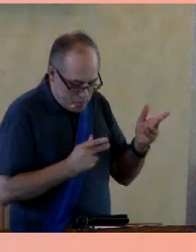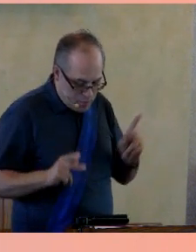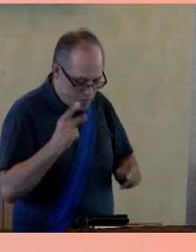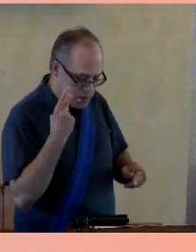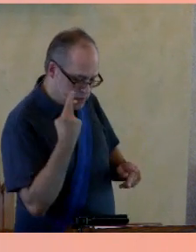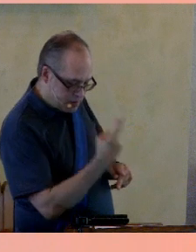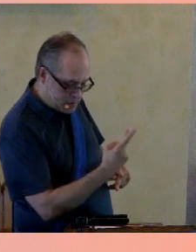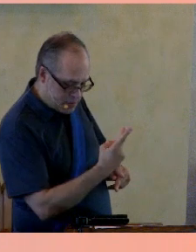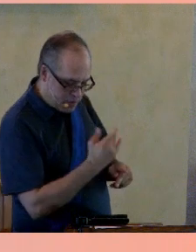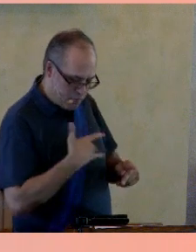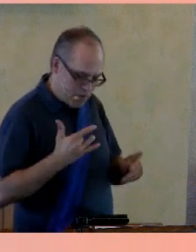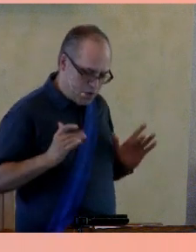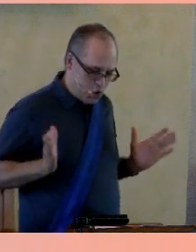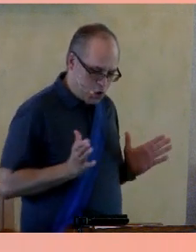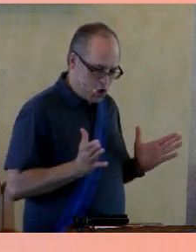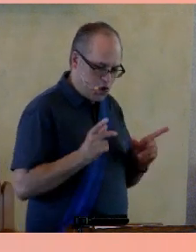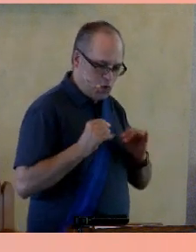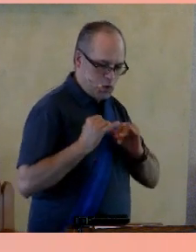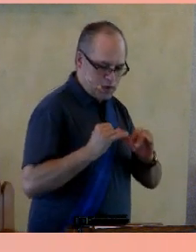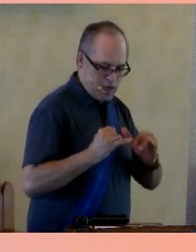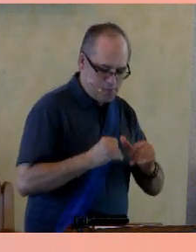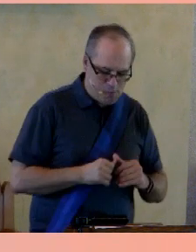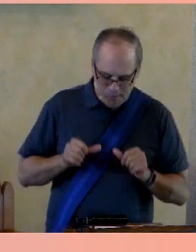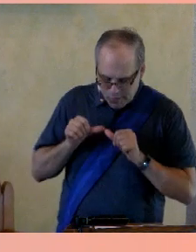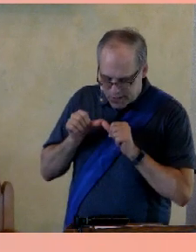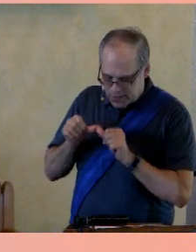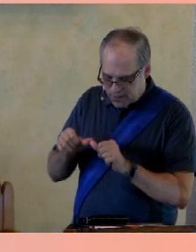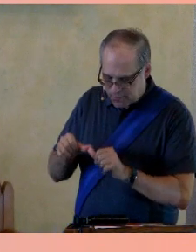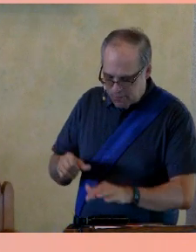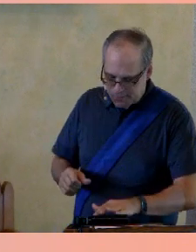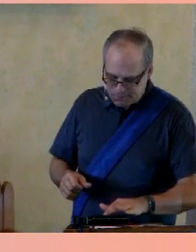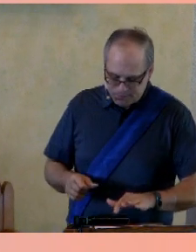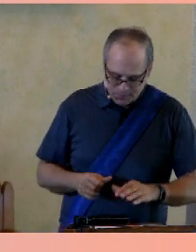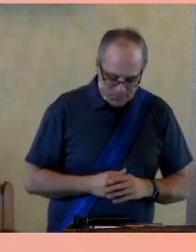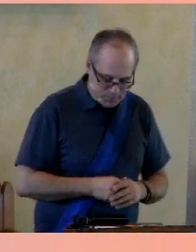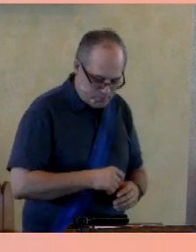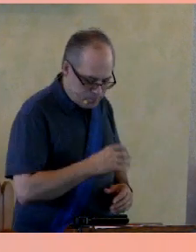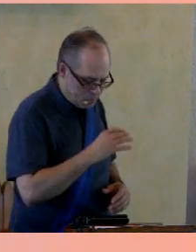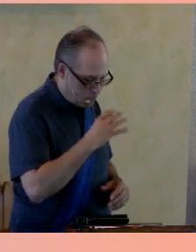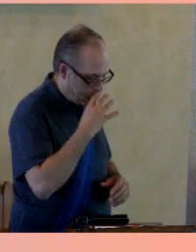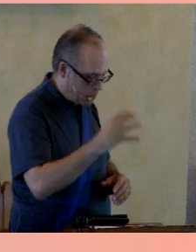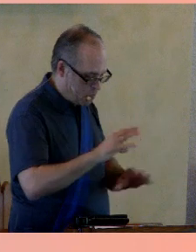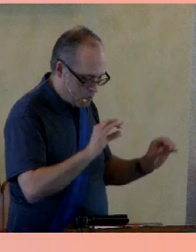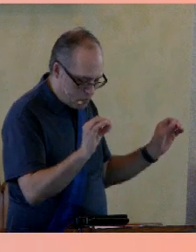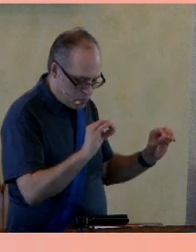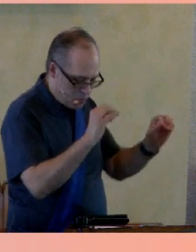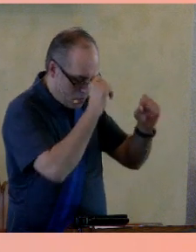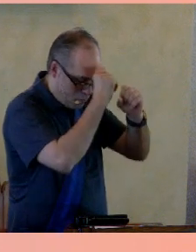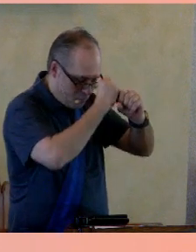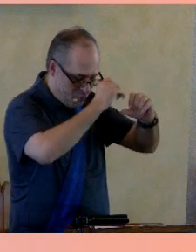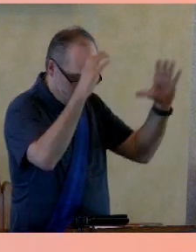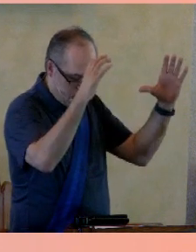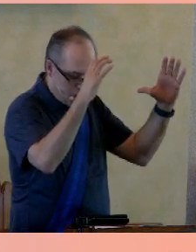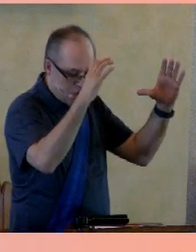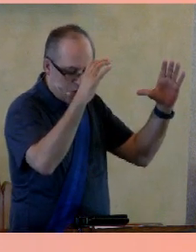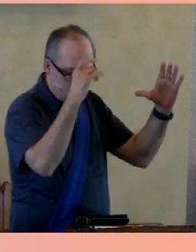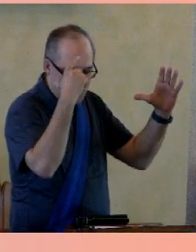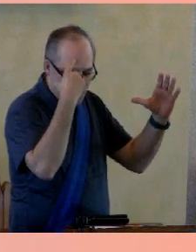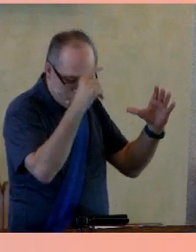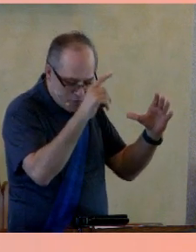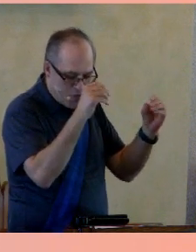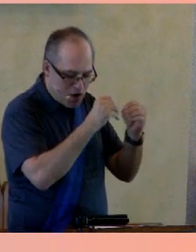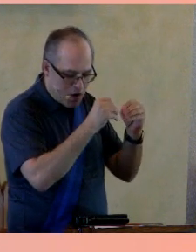be encouraged to do likewise. Continue. To ignore no vision which comes to enlarge your range